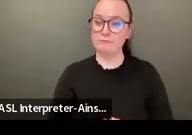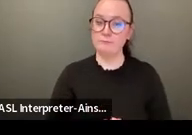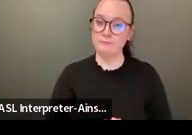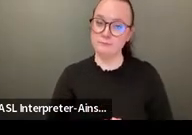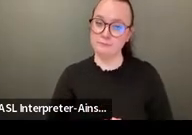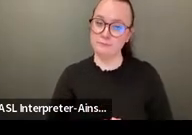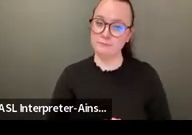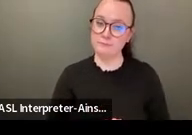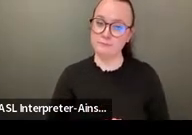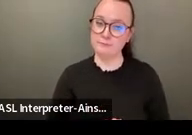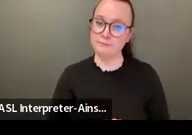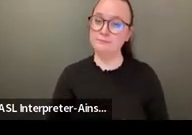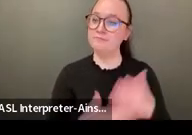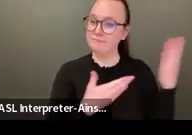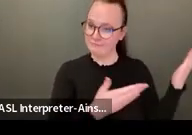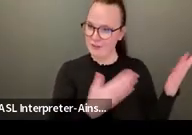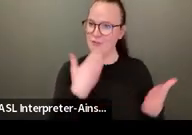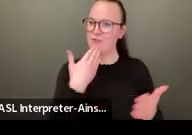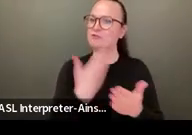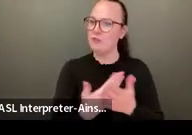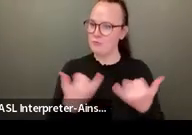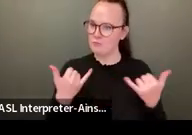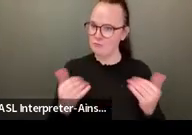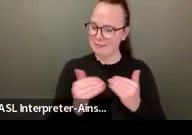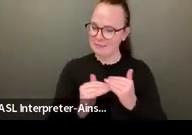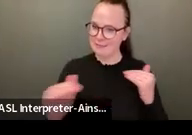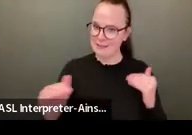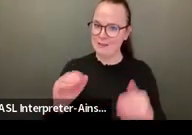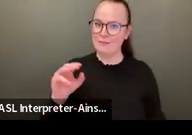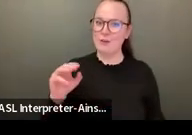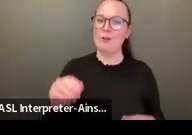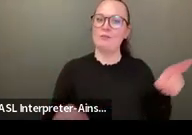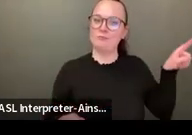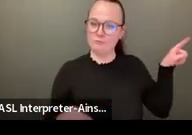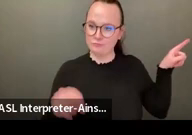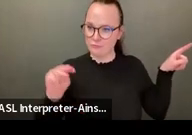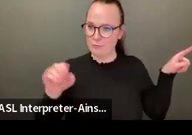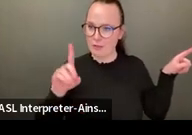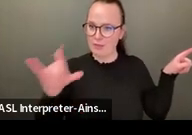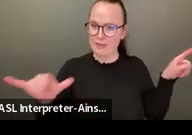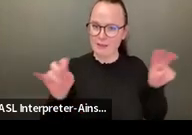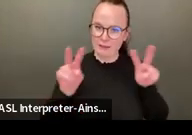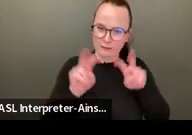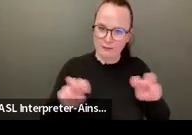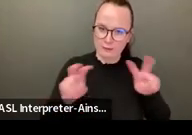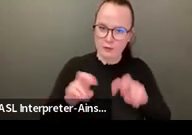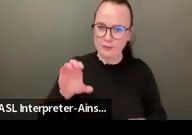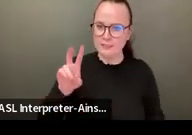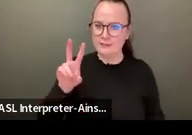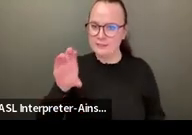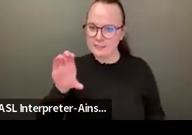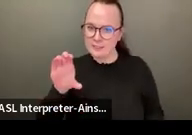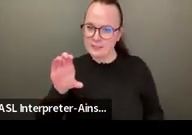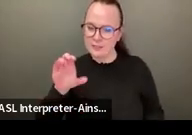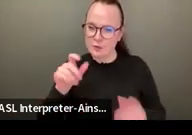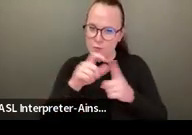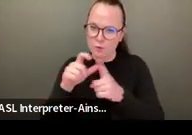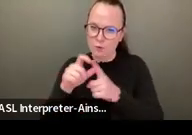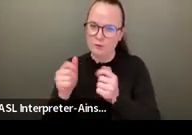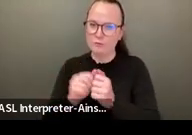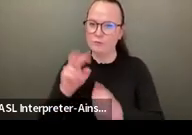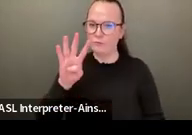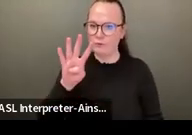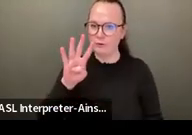a good present level. Molly can decode CVC words with 45% accuracy. And the goal is we want her